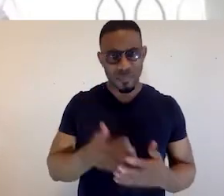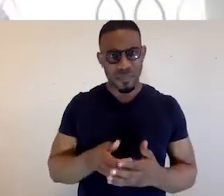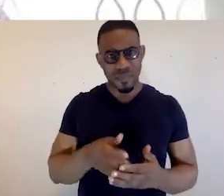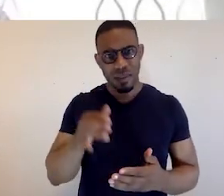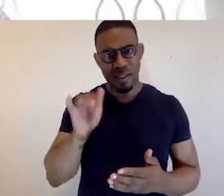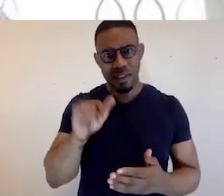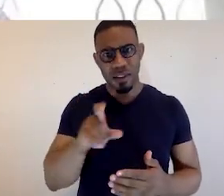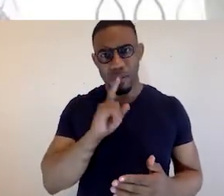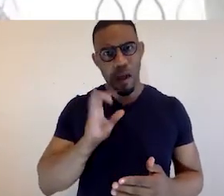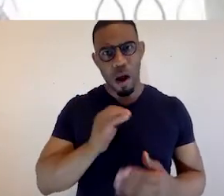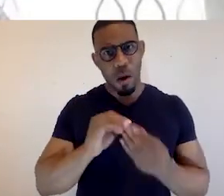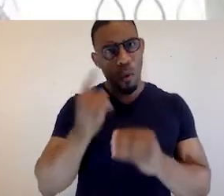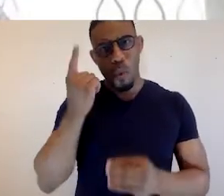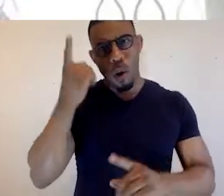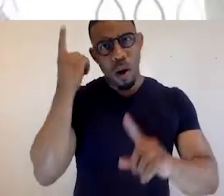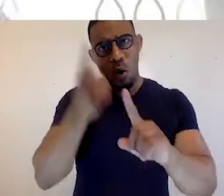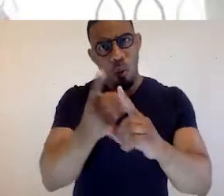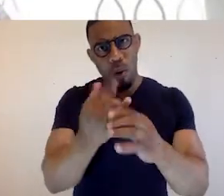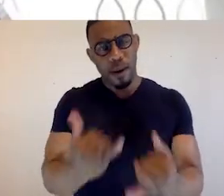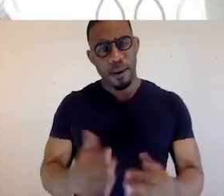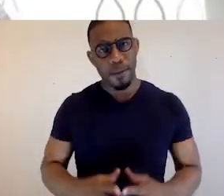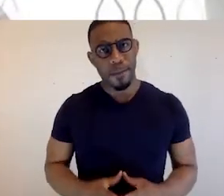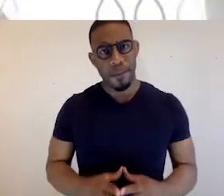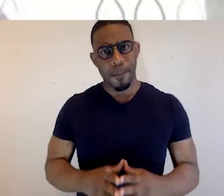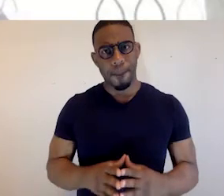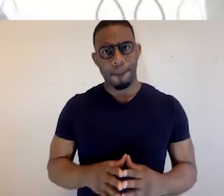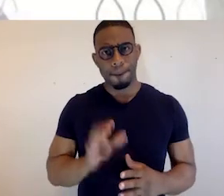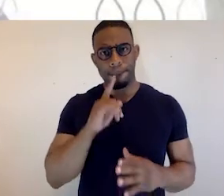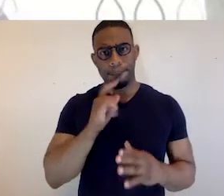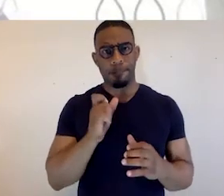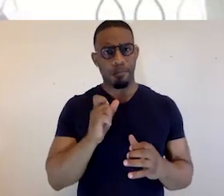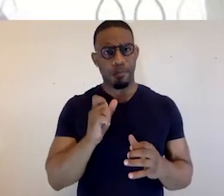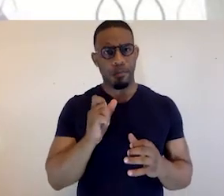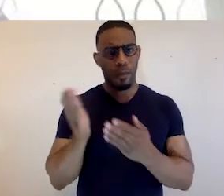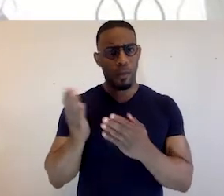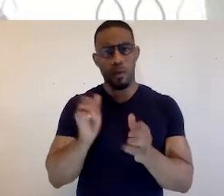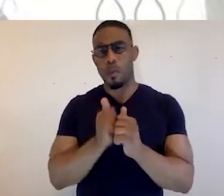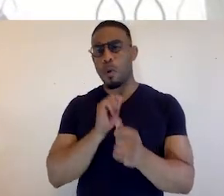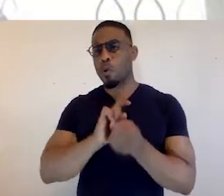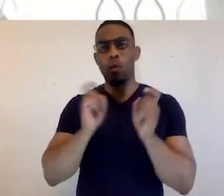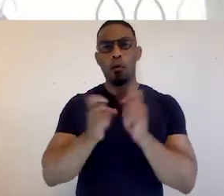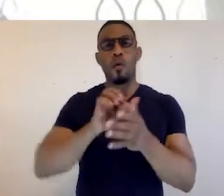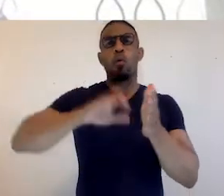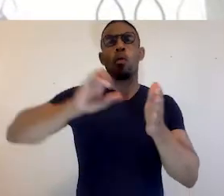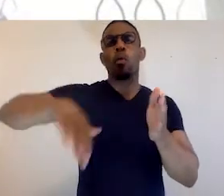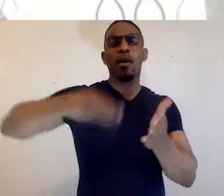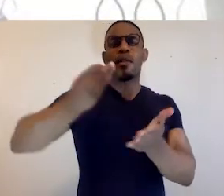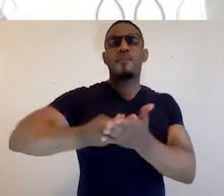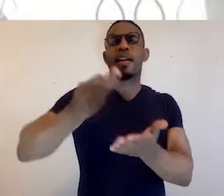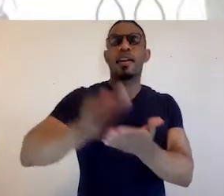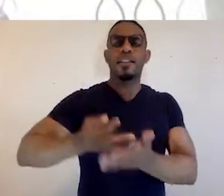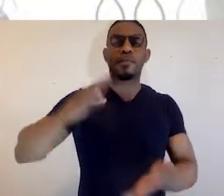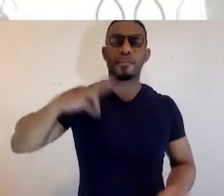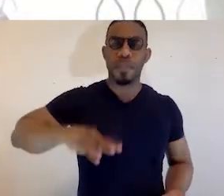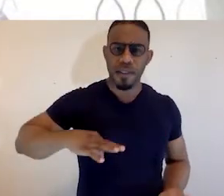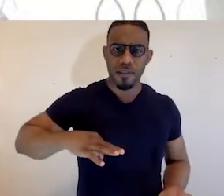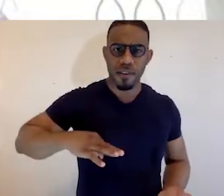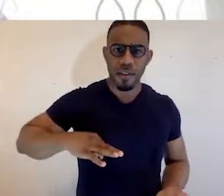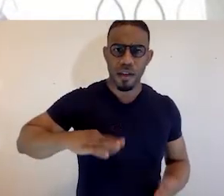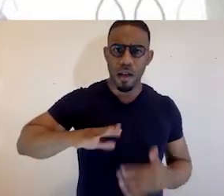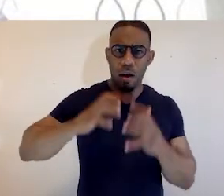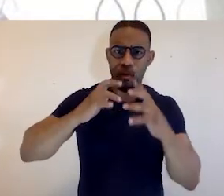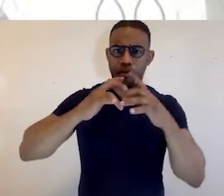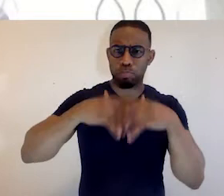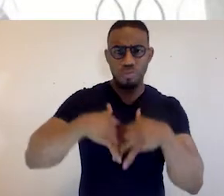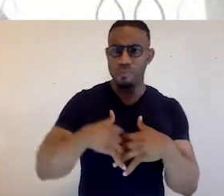That should be our number one goal right now. That would bring the most reform, remove the financial benefit, and it all